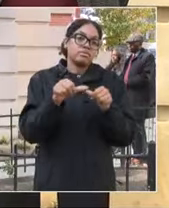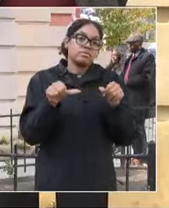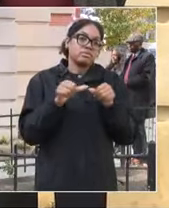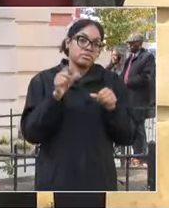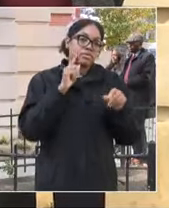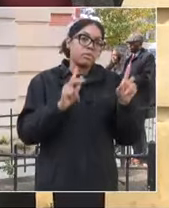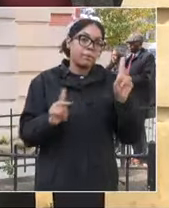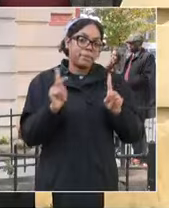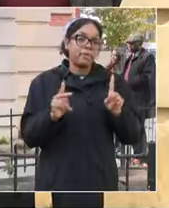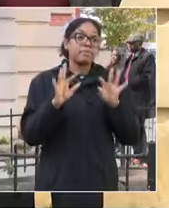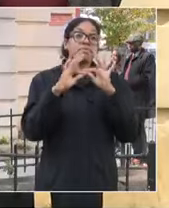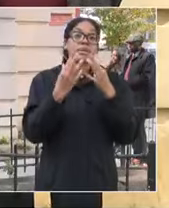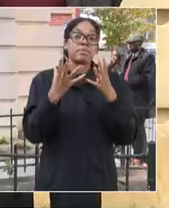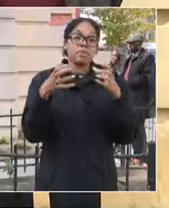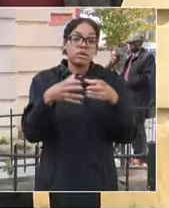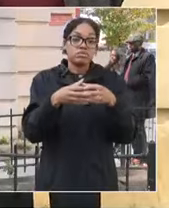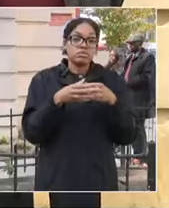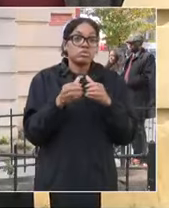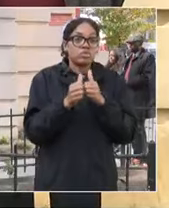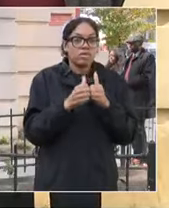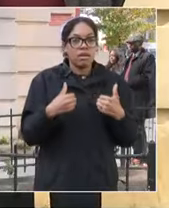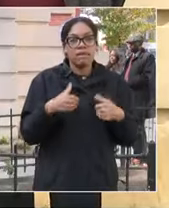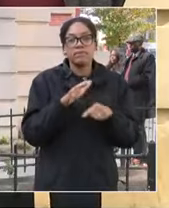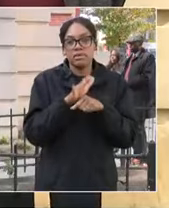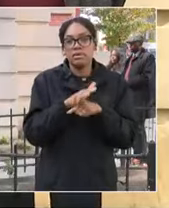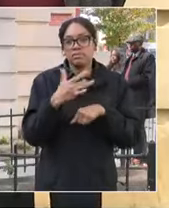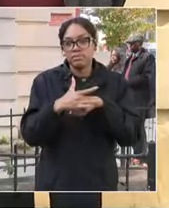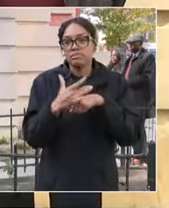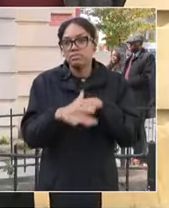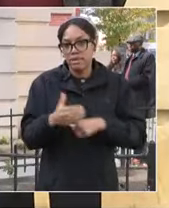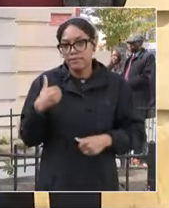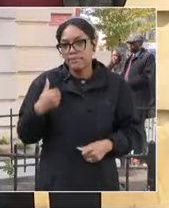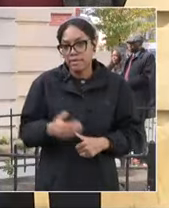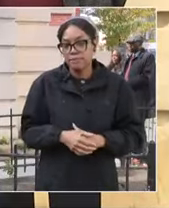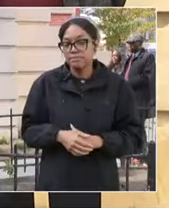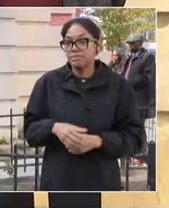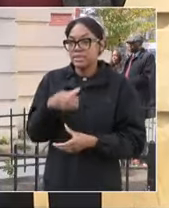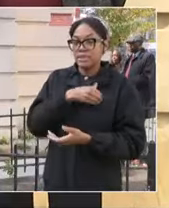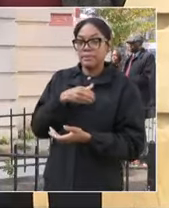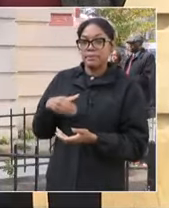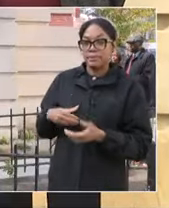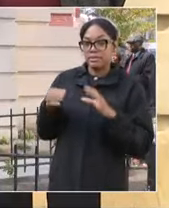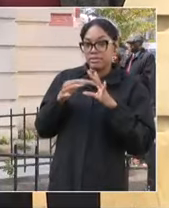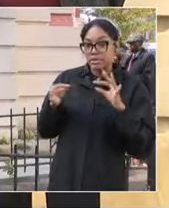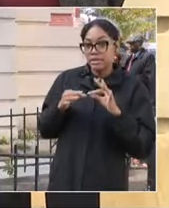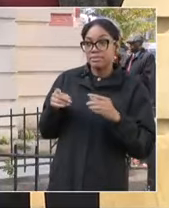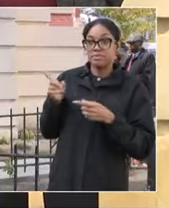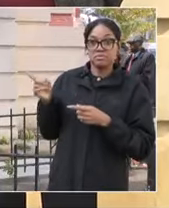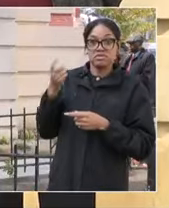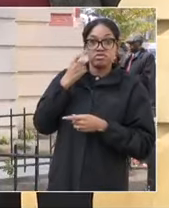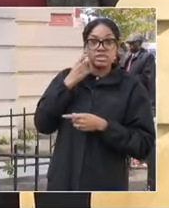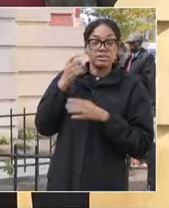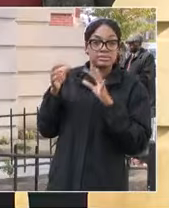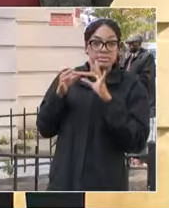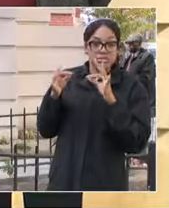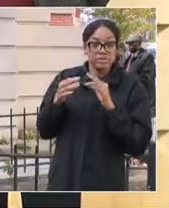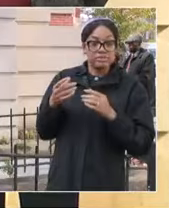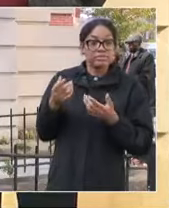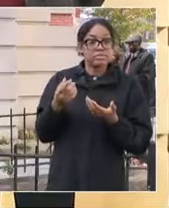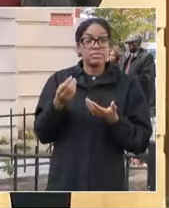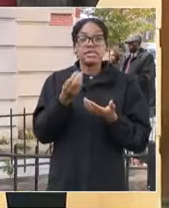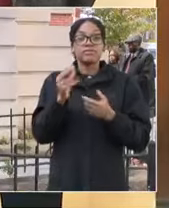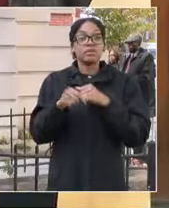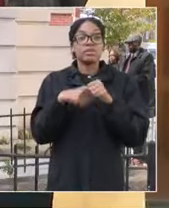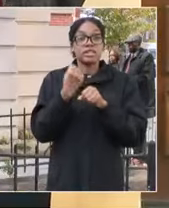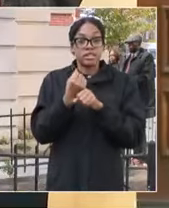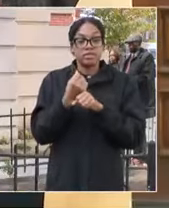together. And so what Rachel was referring to is that we've just, in the last couple of